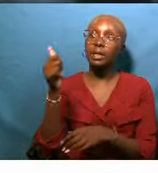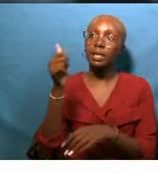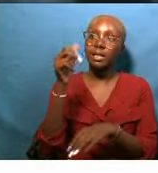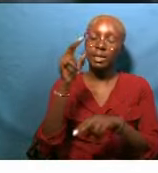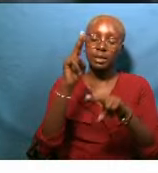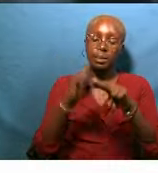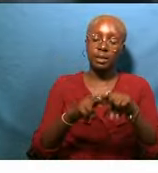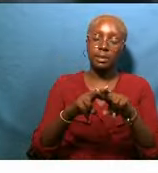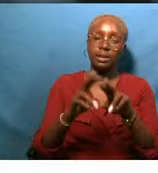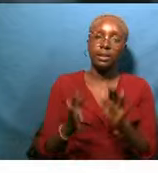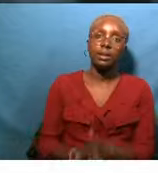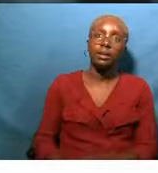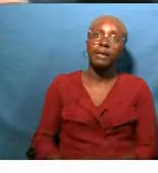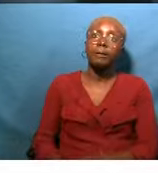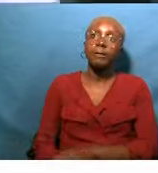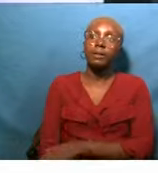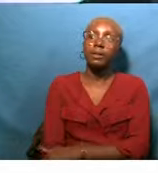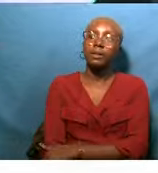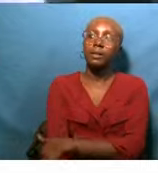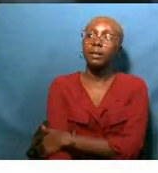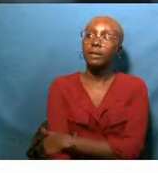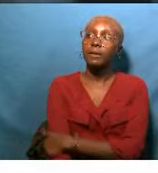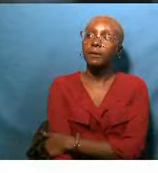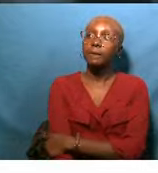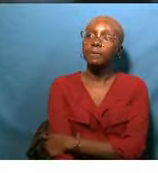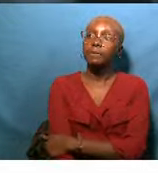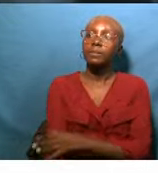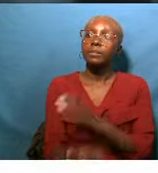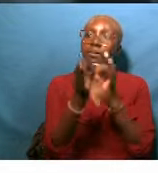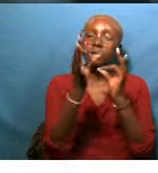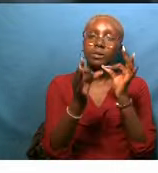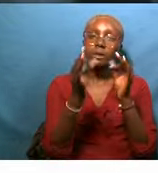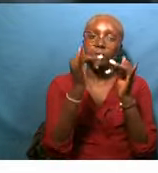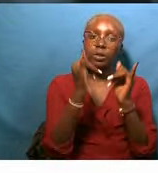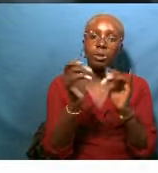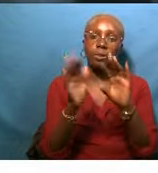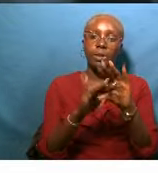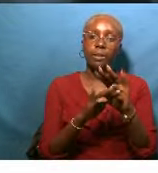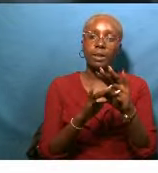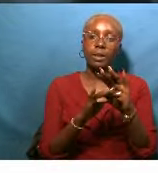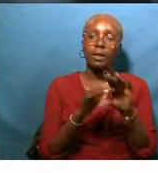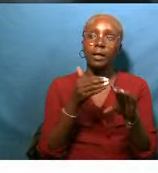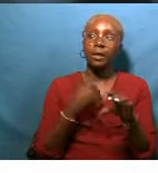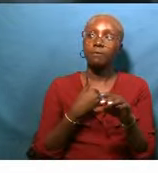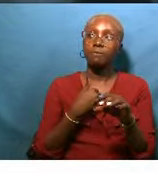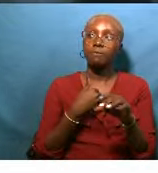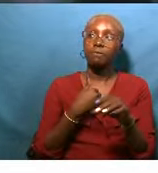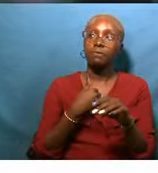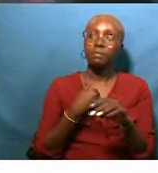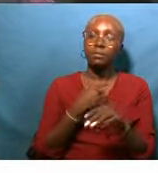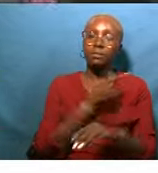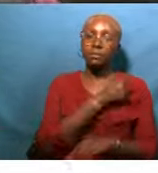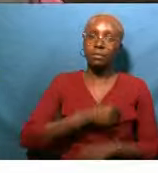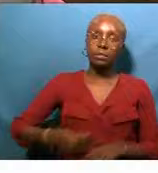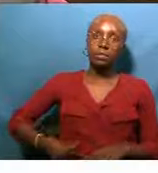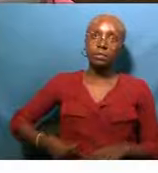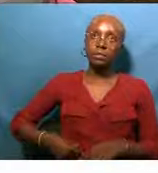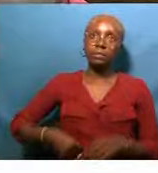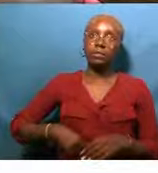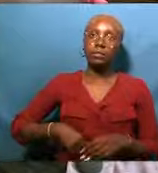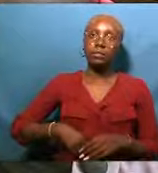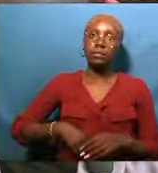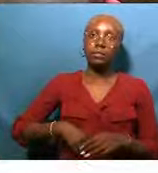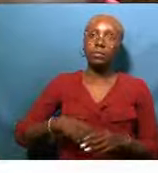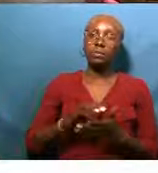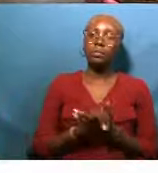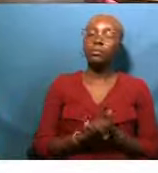invite you to be seated. You are new, our ushers and sidesmen are available to give you a slip. Thank